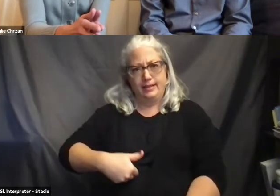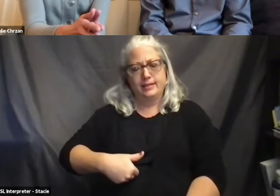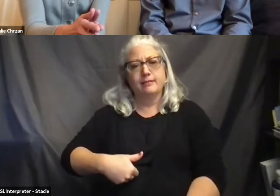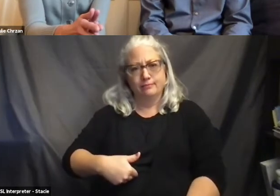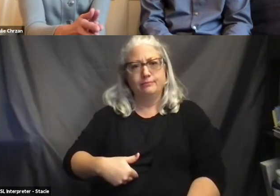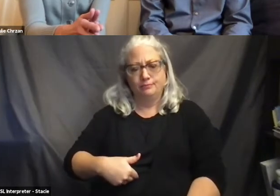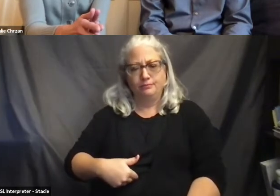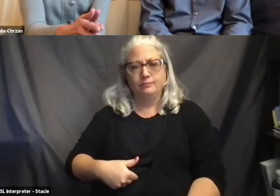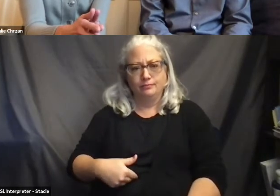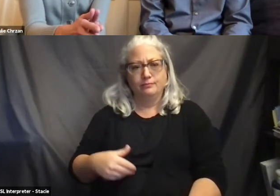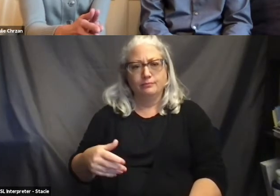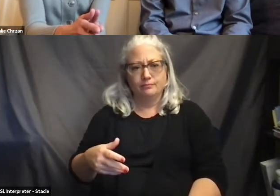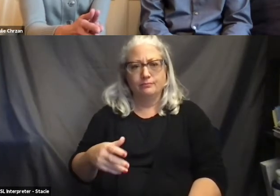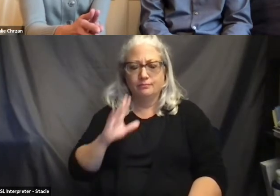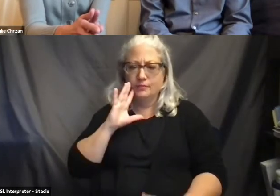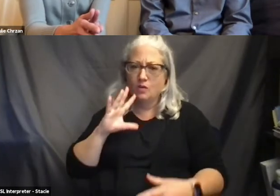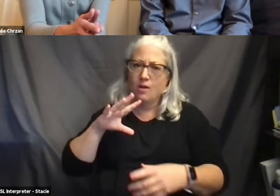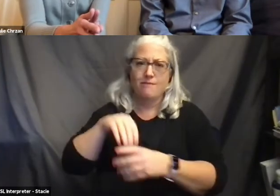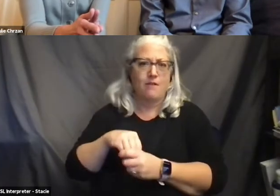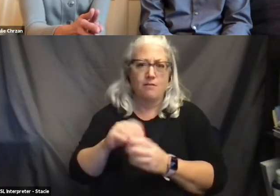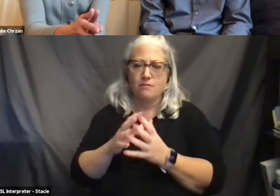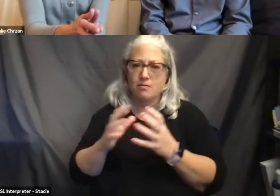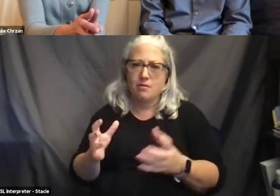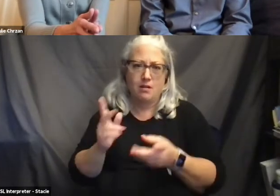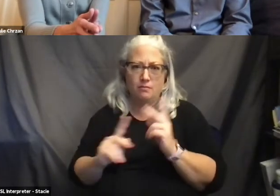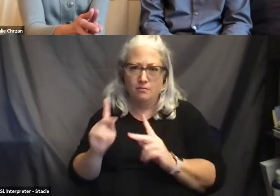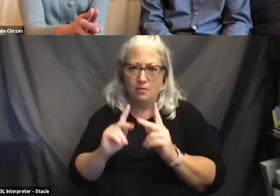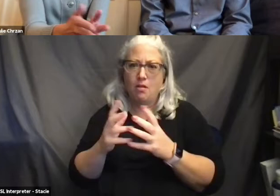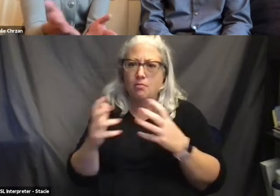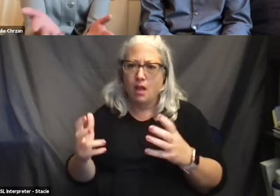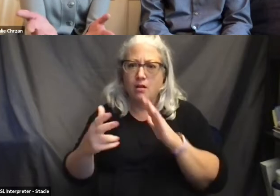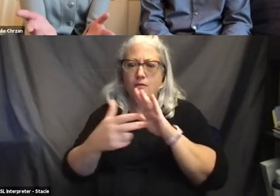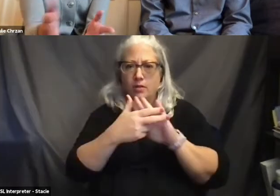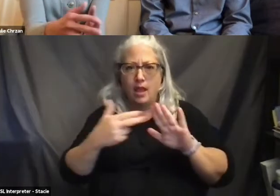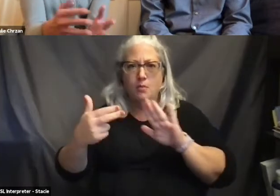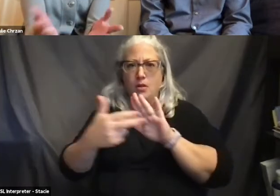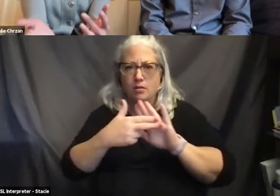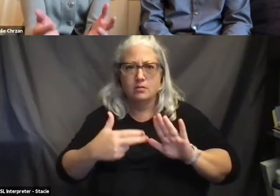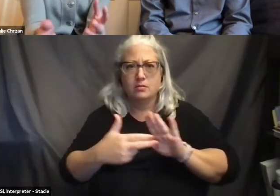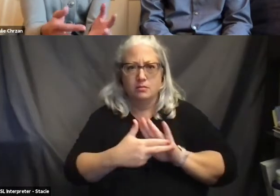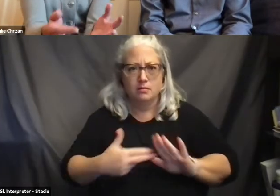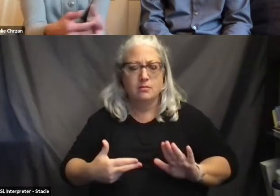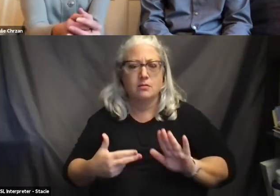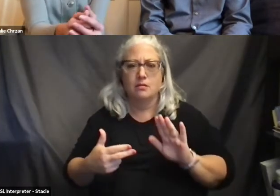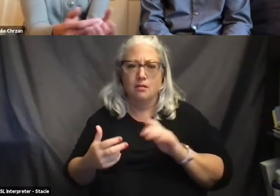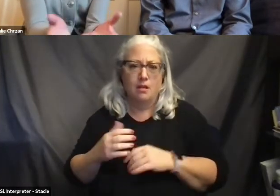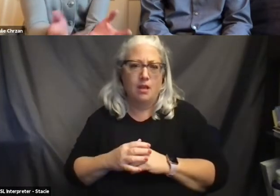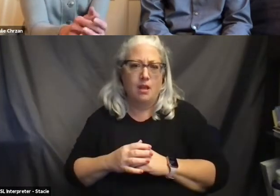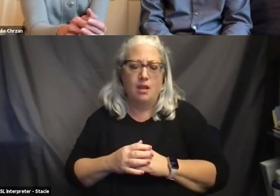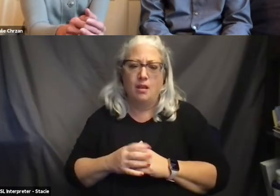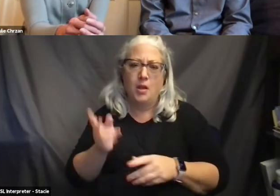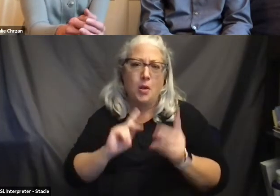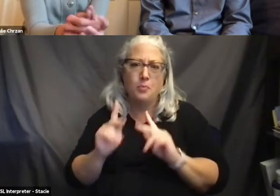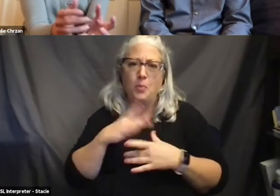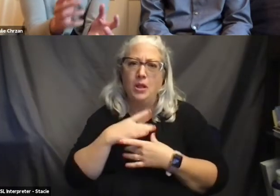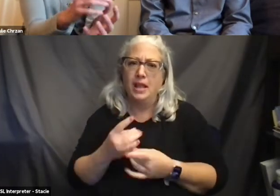see it's going to involve a lot of people and a lot of labels. Like Sean said, you know, we are people that like to label our